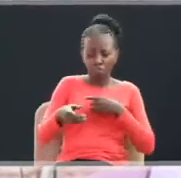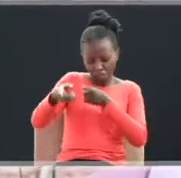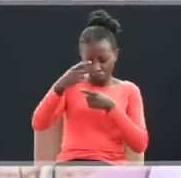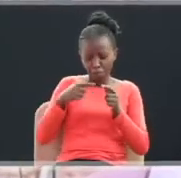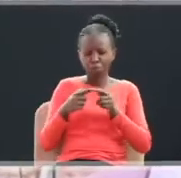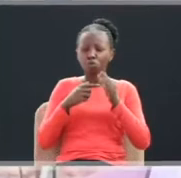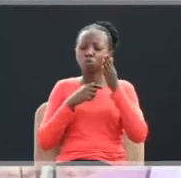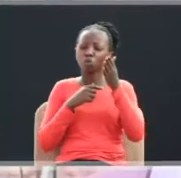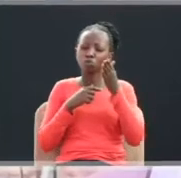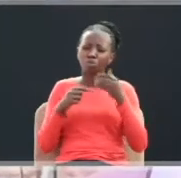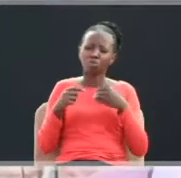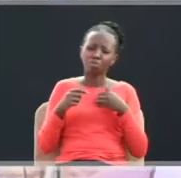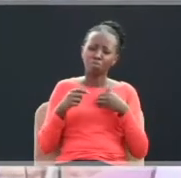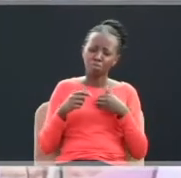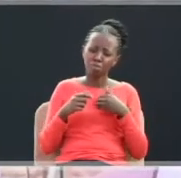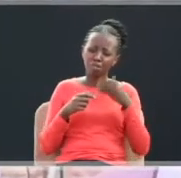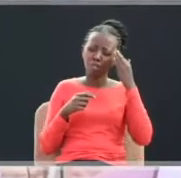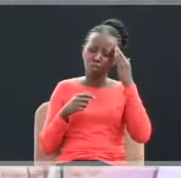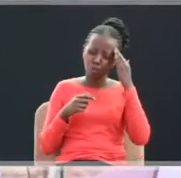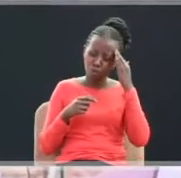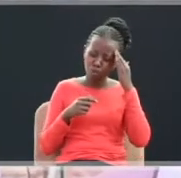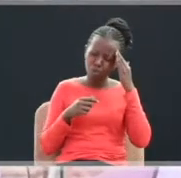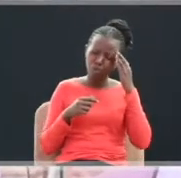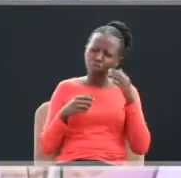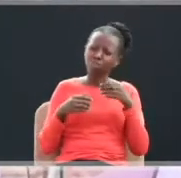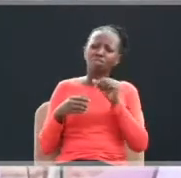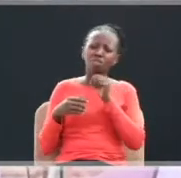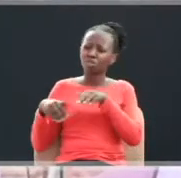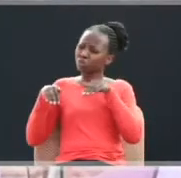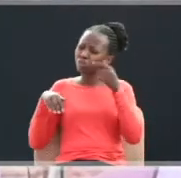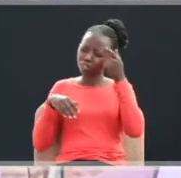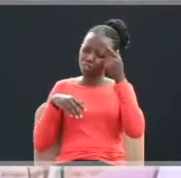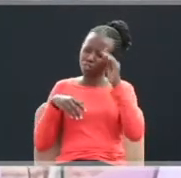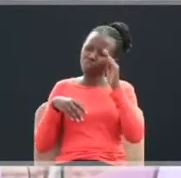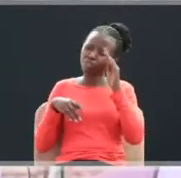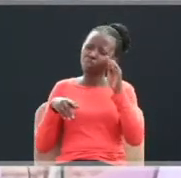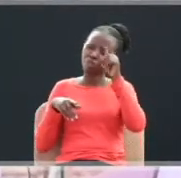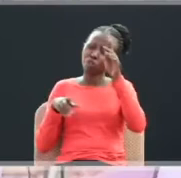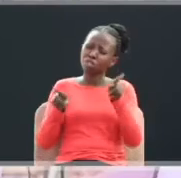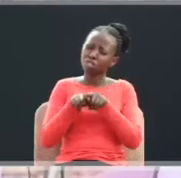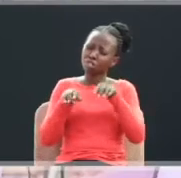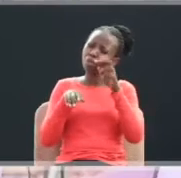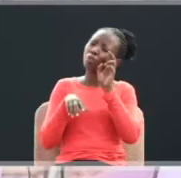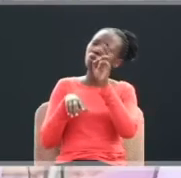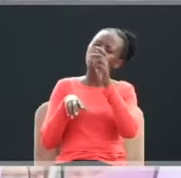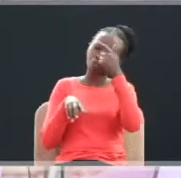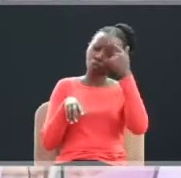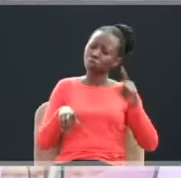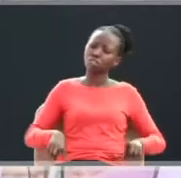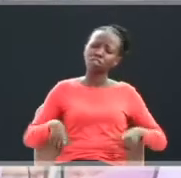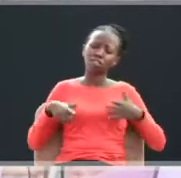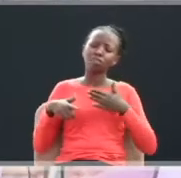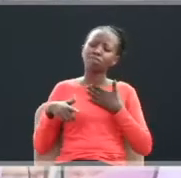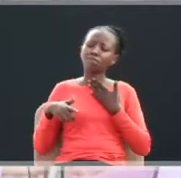you. I have noted that I have not been waiting and I have not been watching because my life has